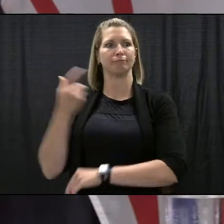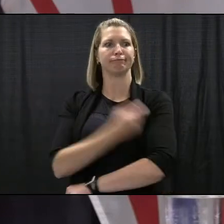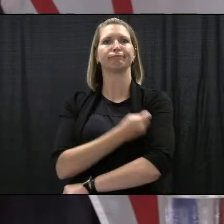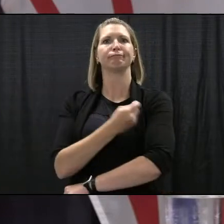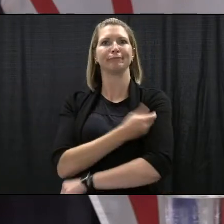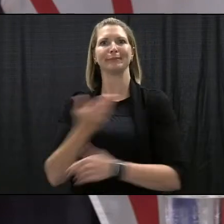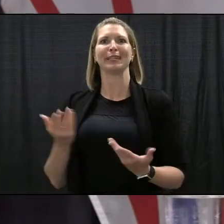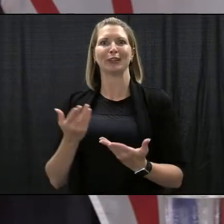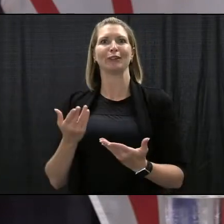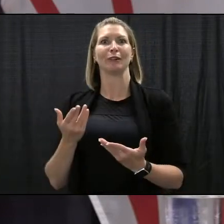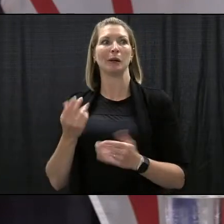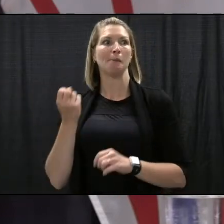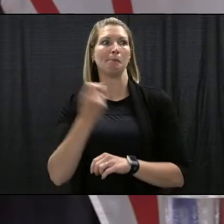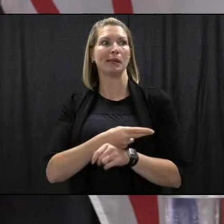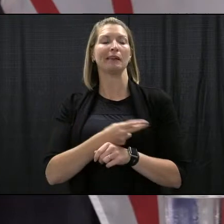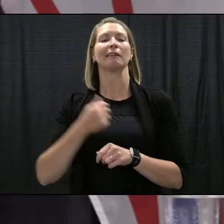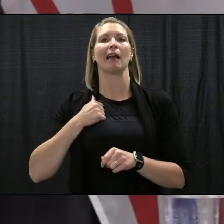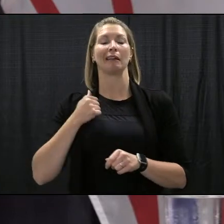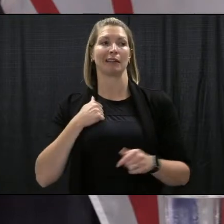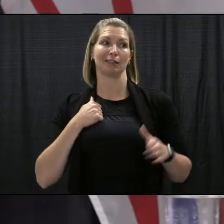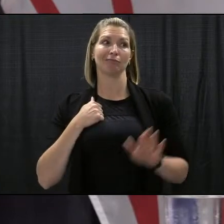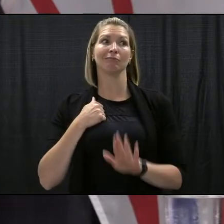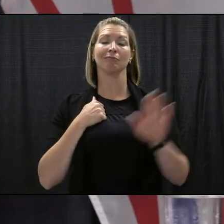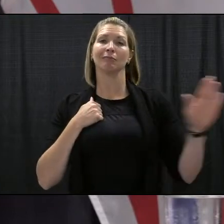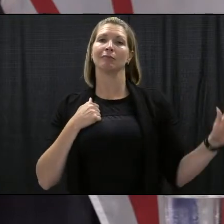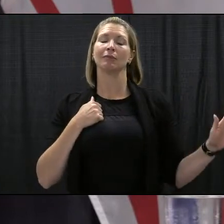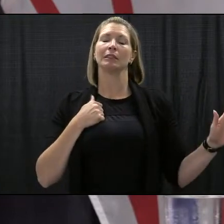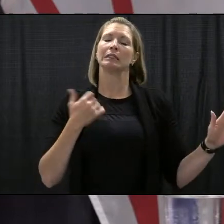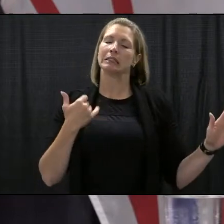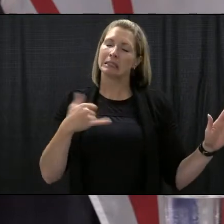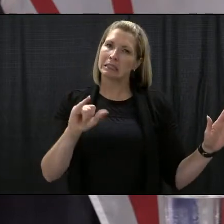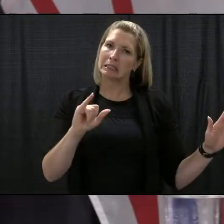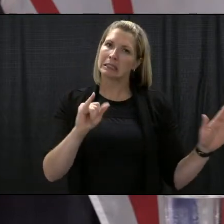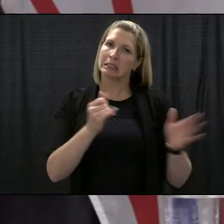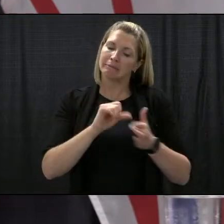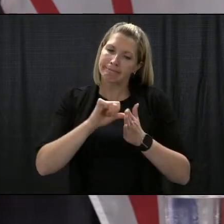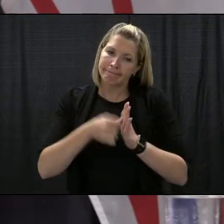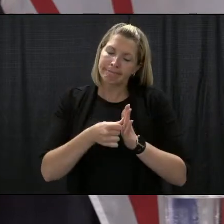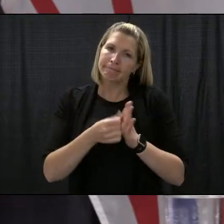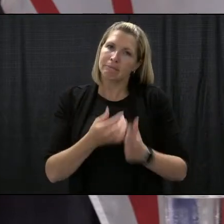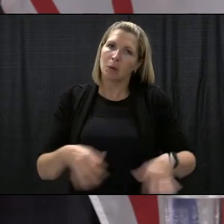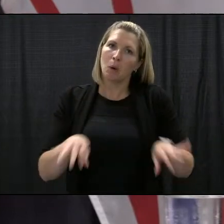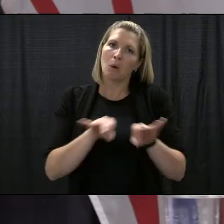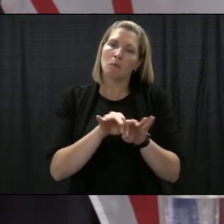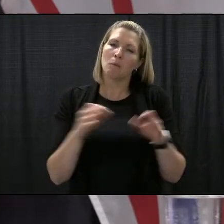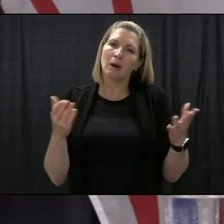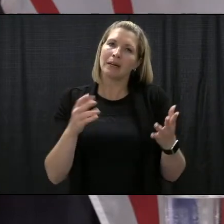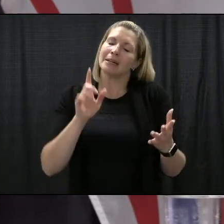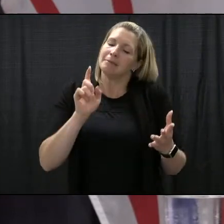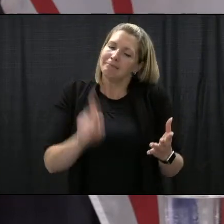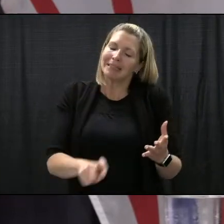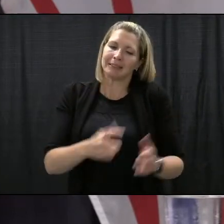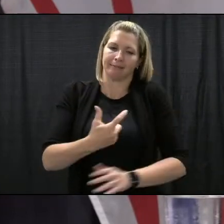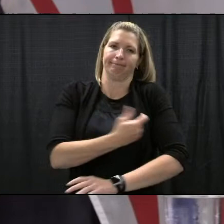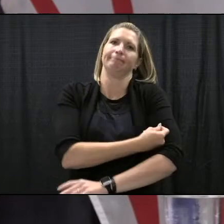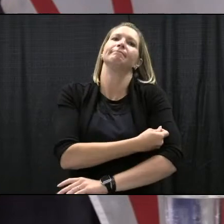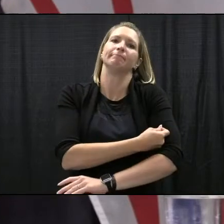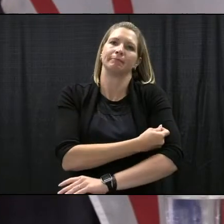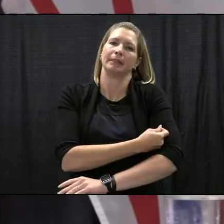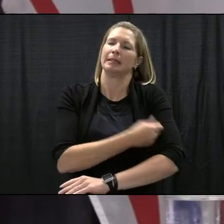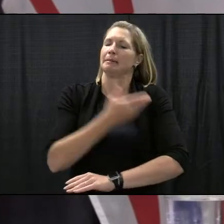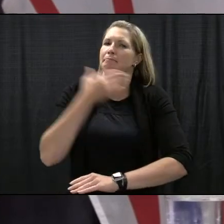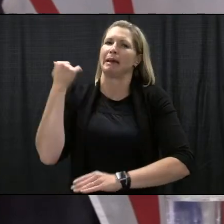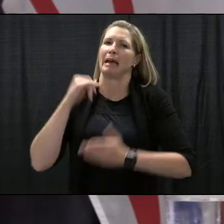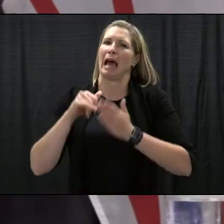in the province. But please do your part and get vaccinated. It is safe and it is the best weapon against